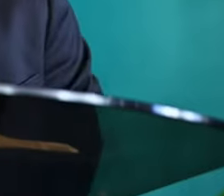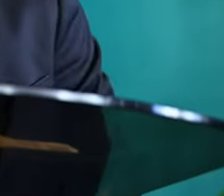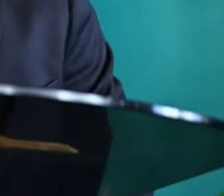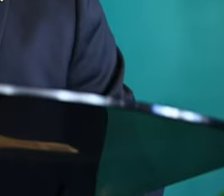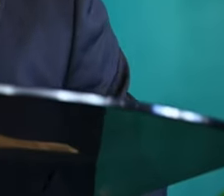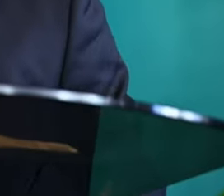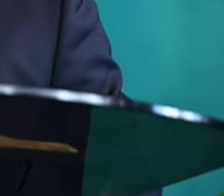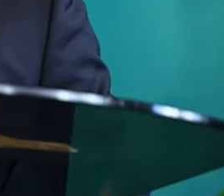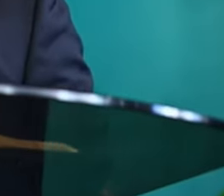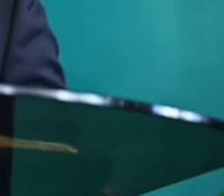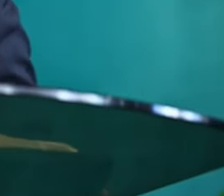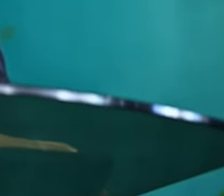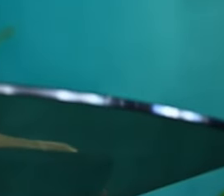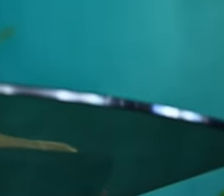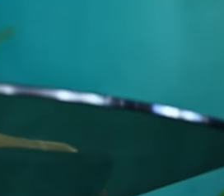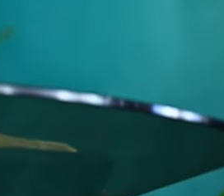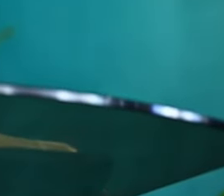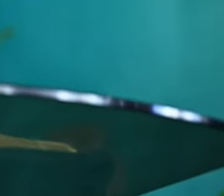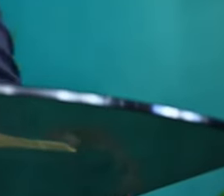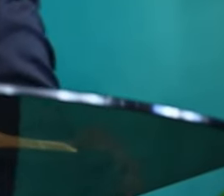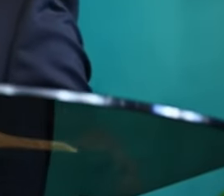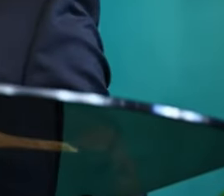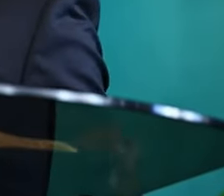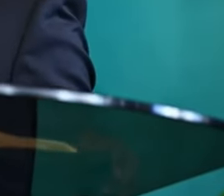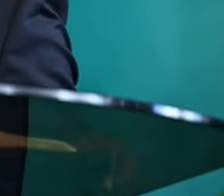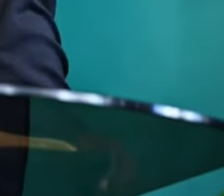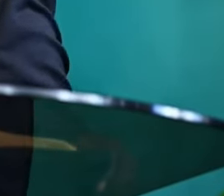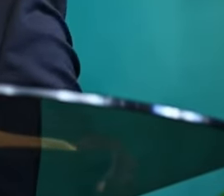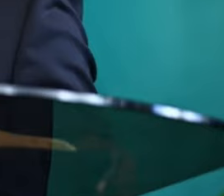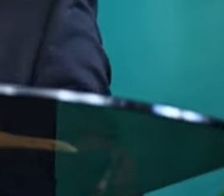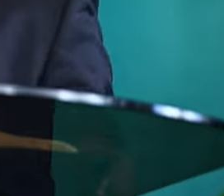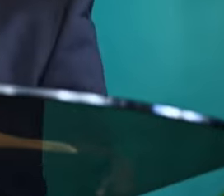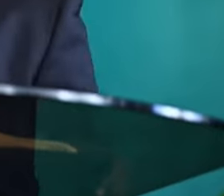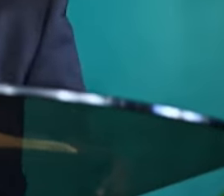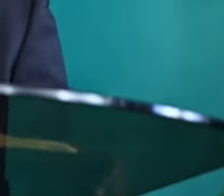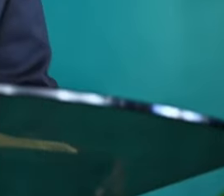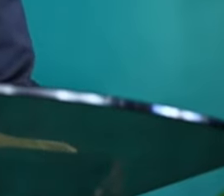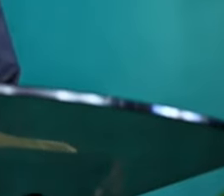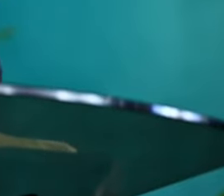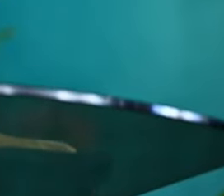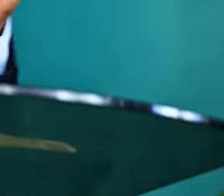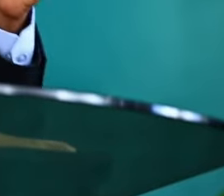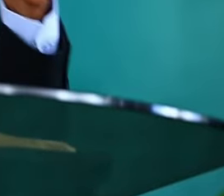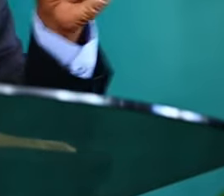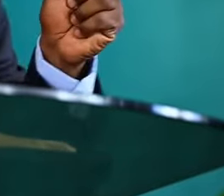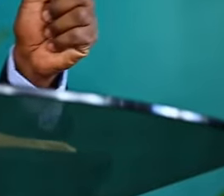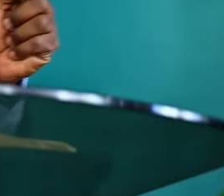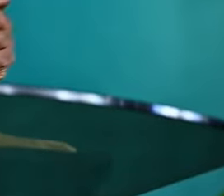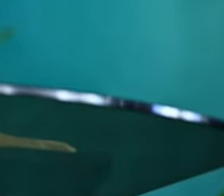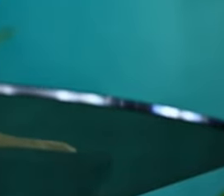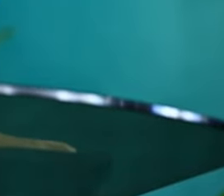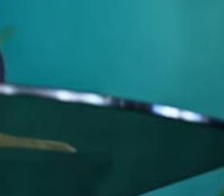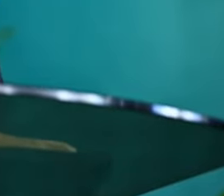in need of people who will climb using their hands and using their feet, using their